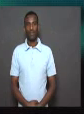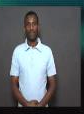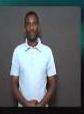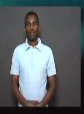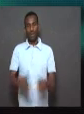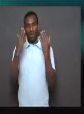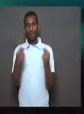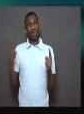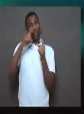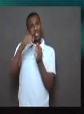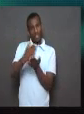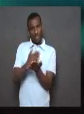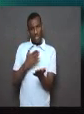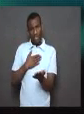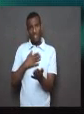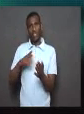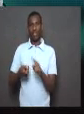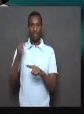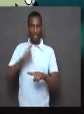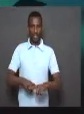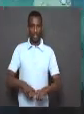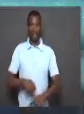Let's get back to our lesson.